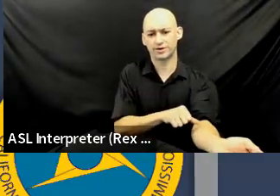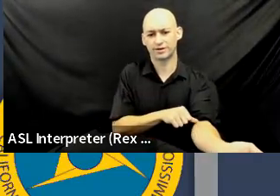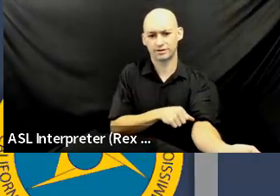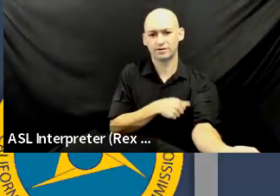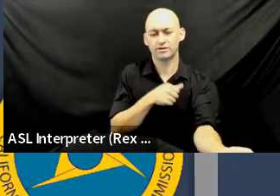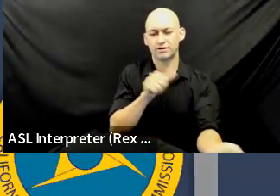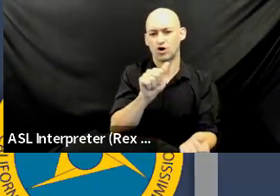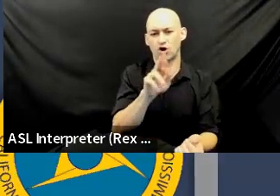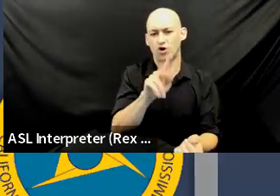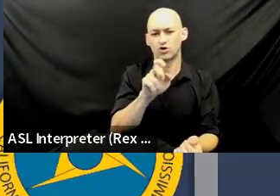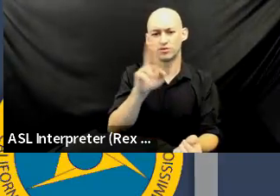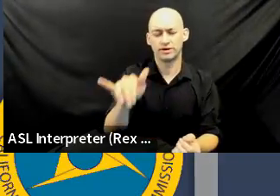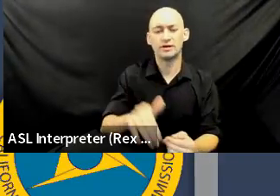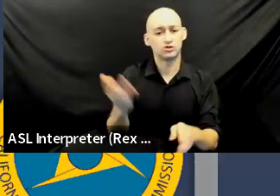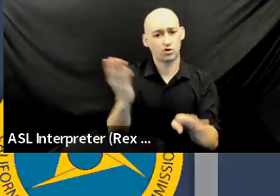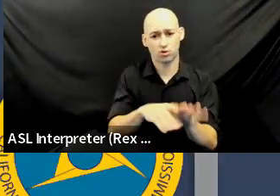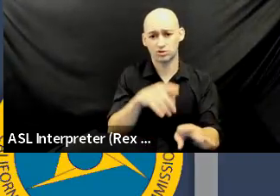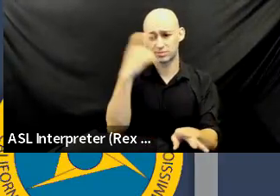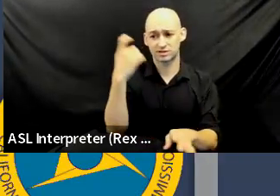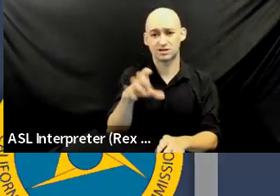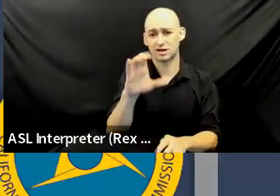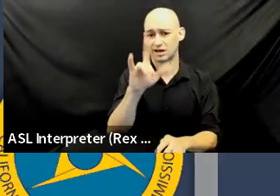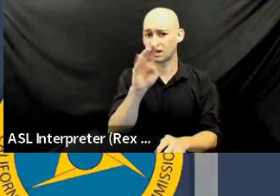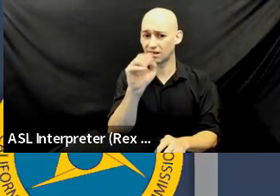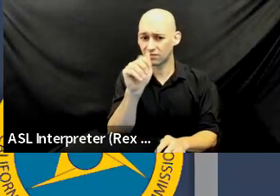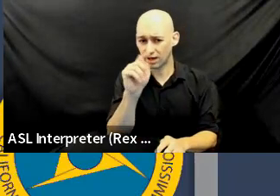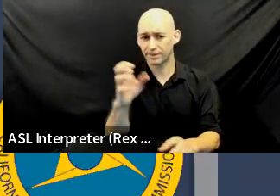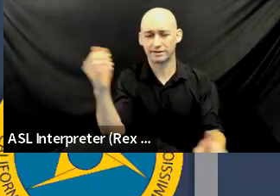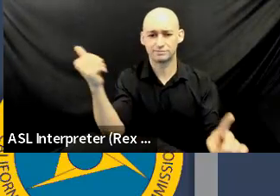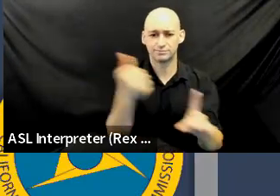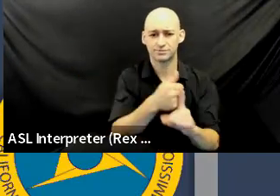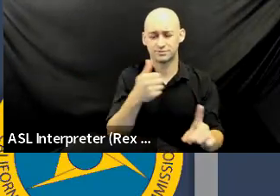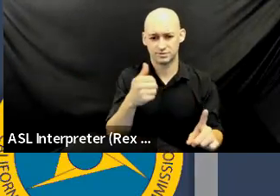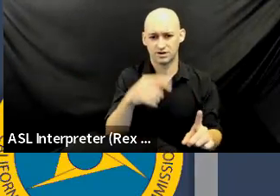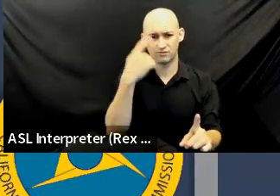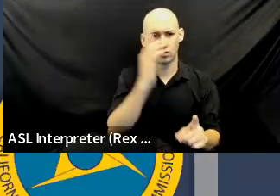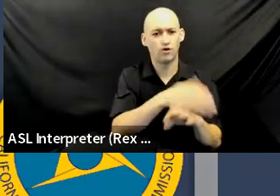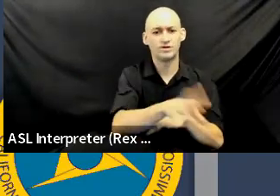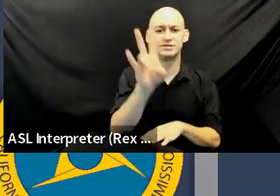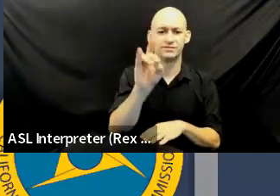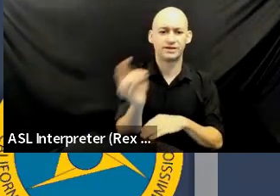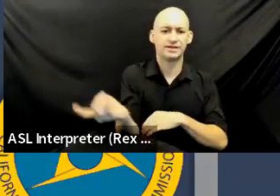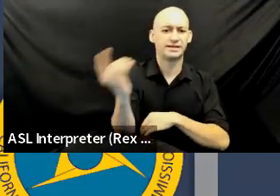been closed due to climate events for over 70 days.